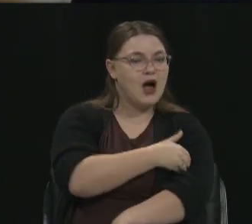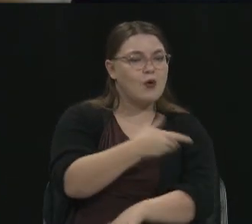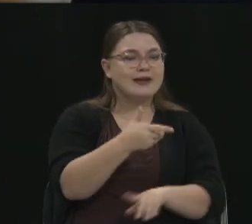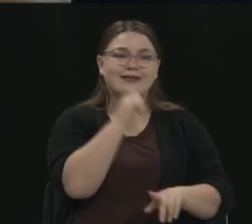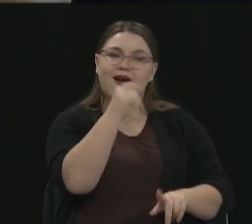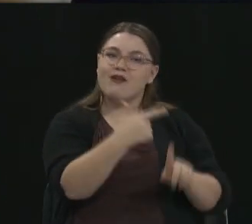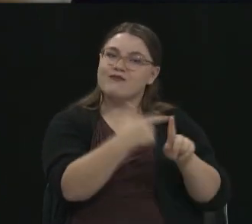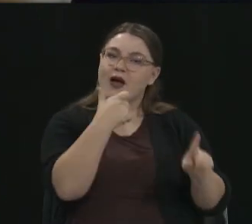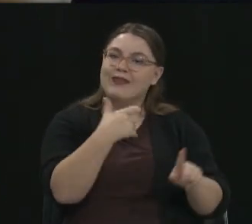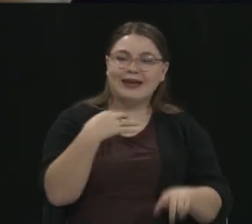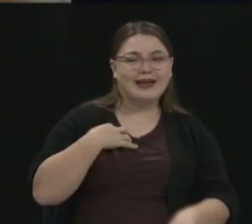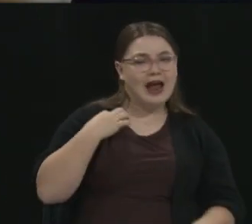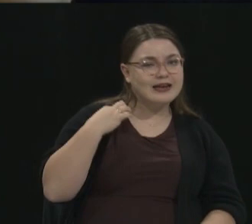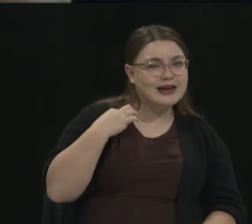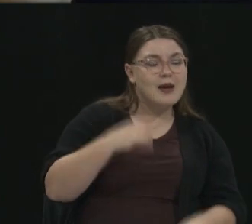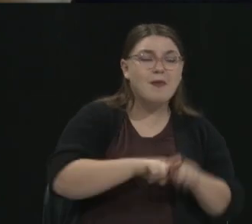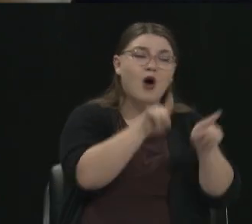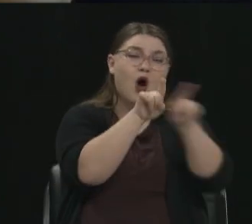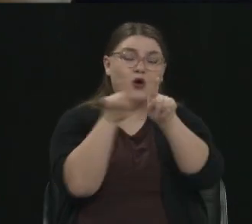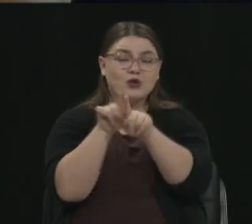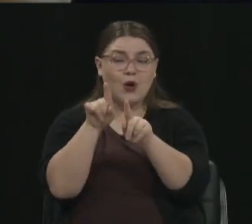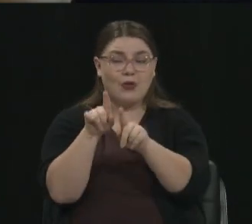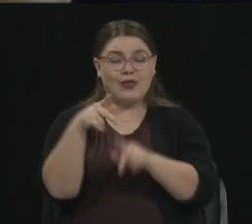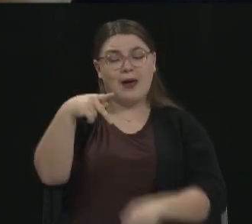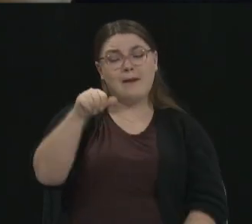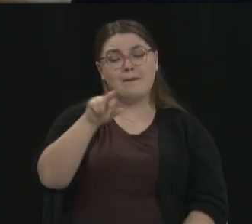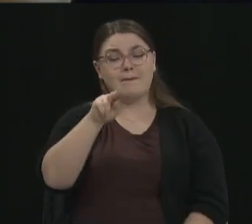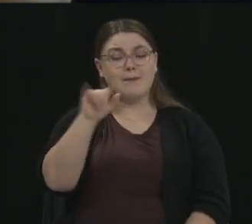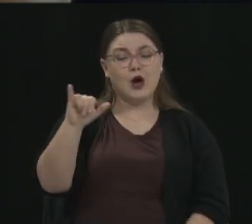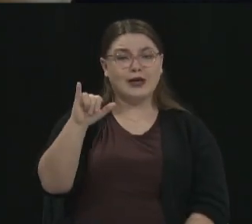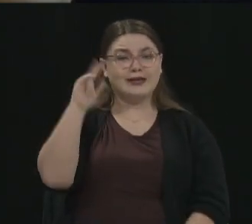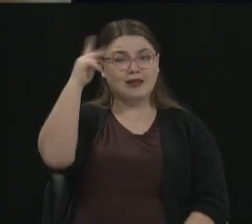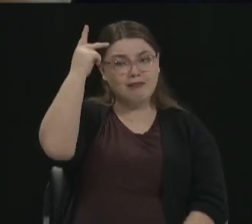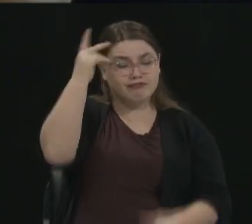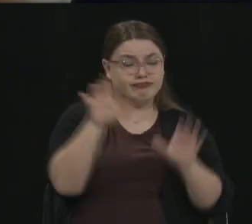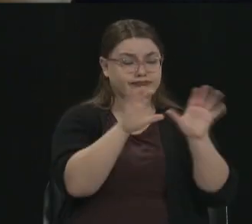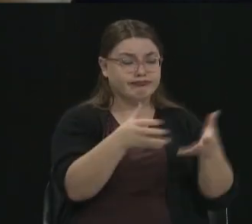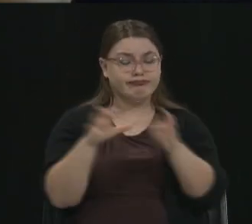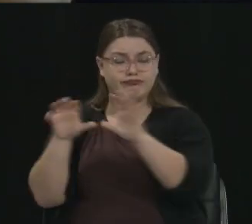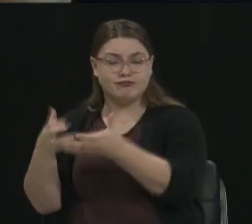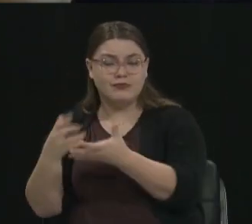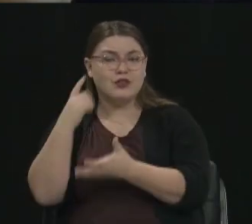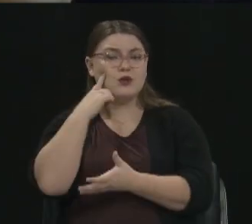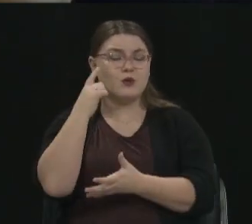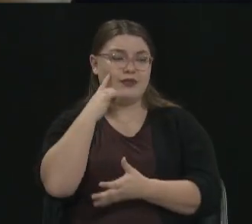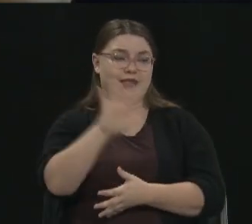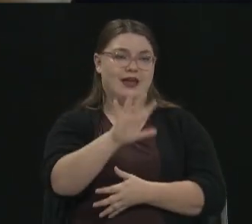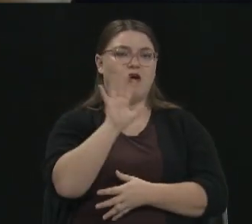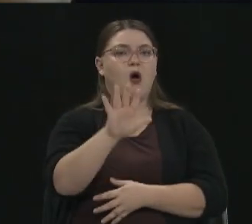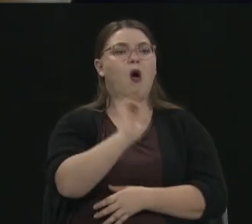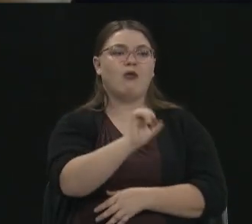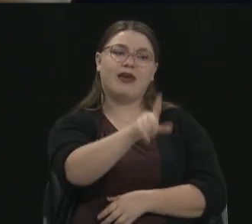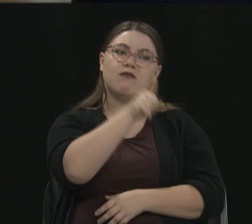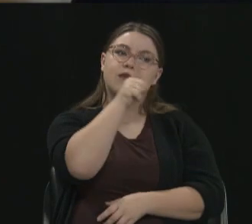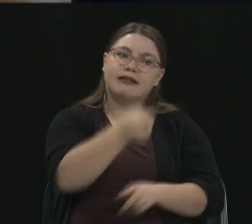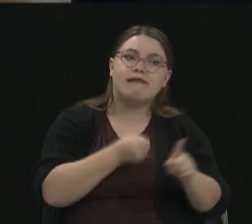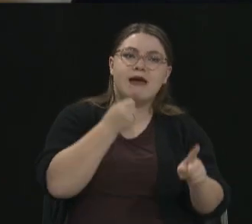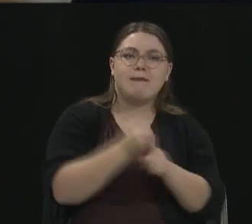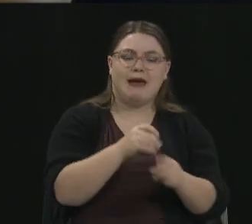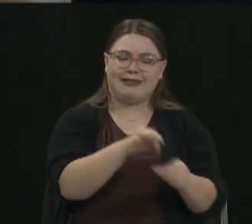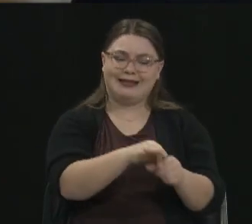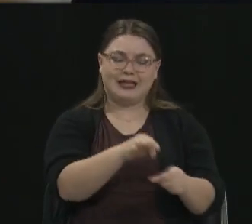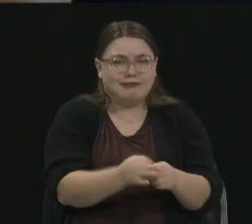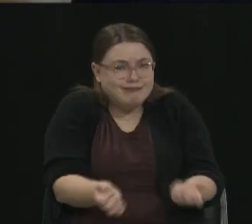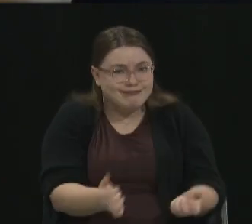candidates, but also parties. If you think about the role of parties, you imagine parties structuring elections, but